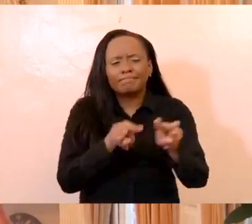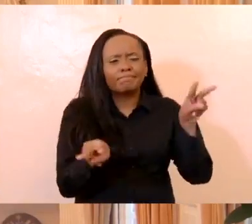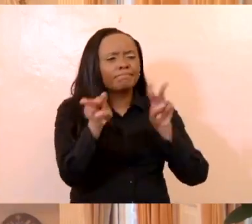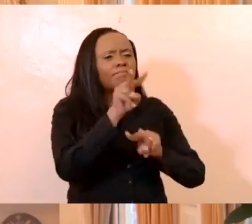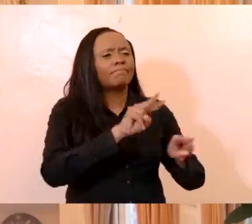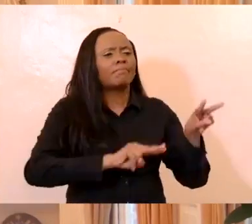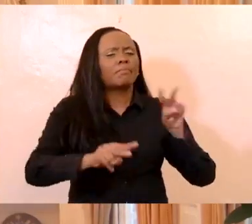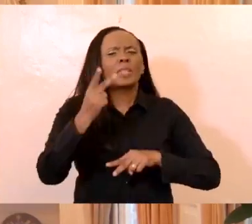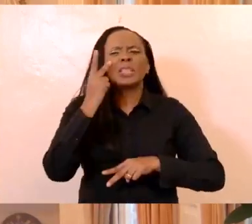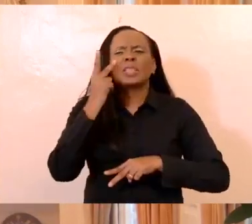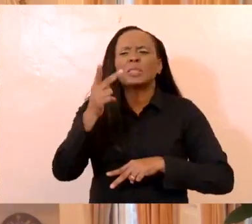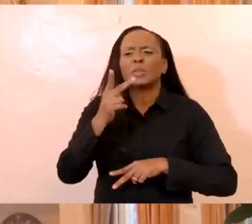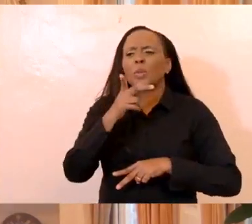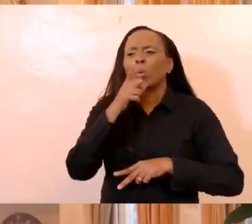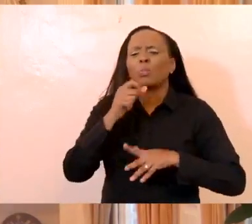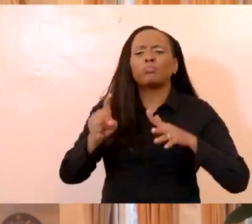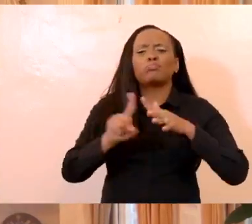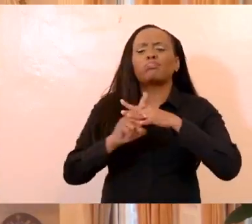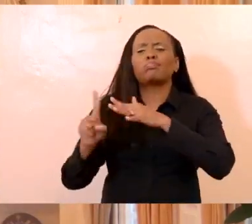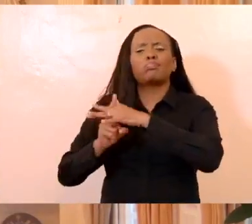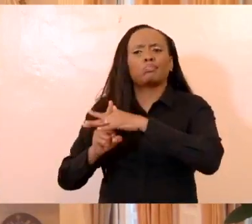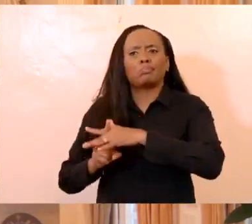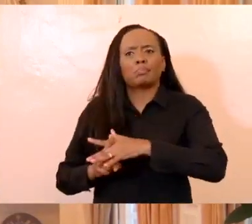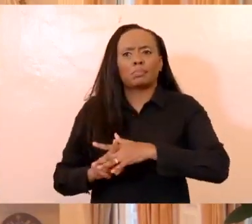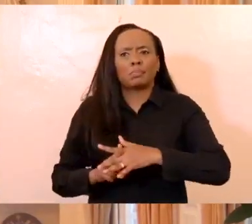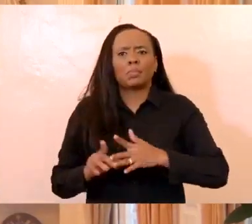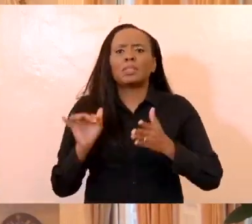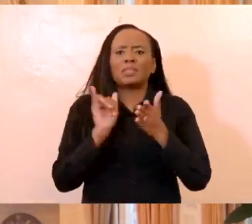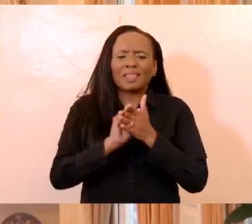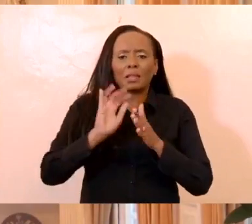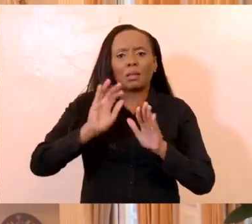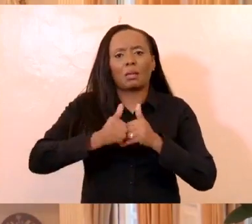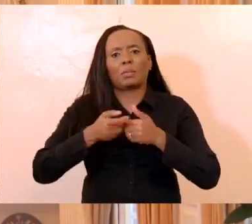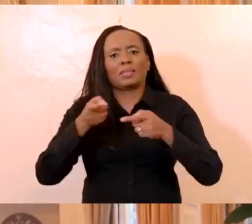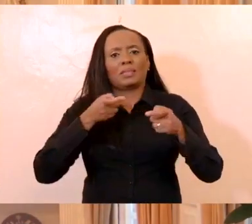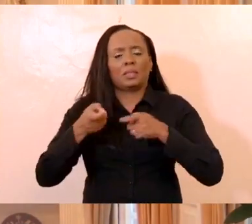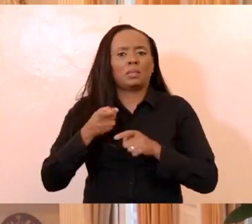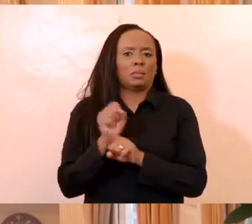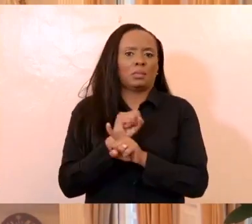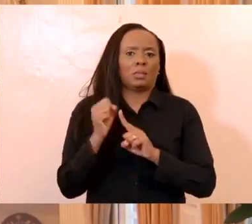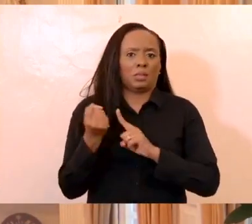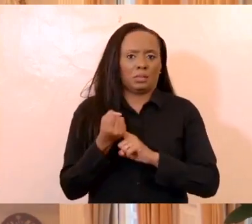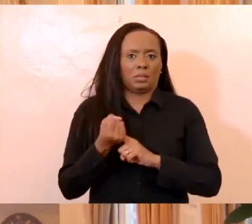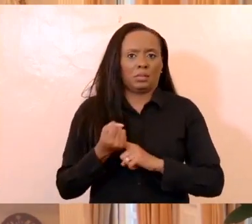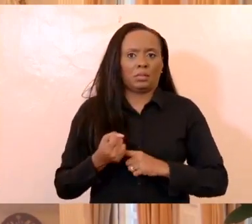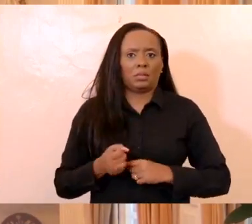in clusters or not. And that is how we have been tackling the situation.